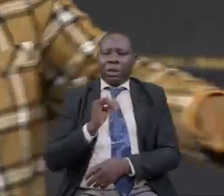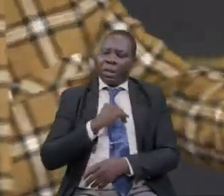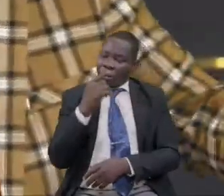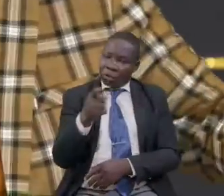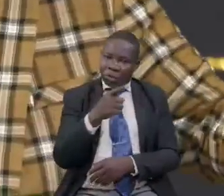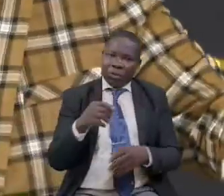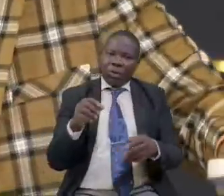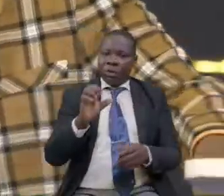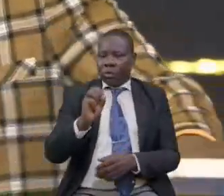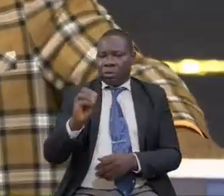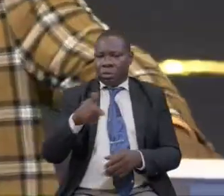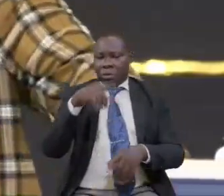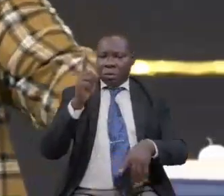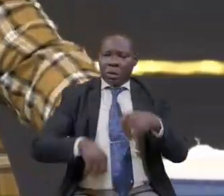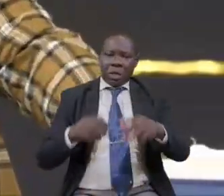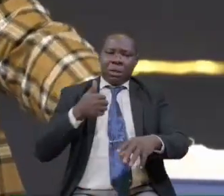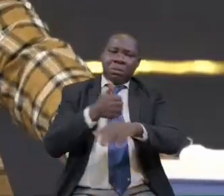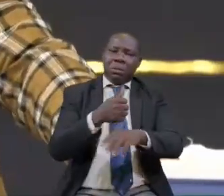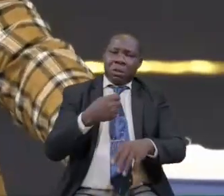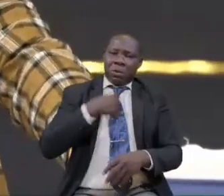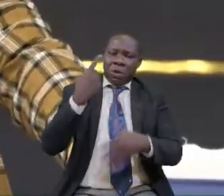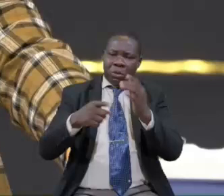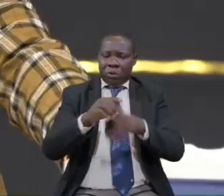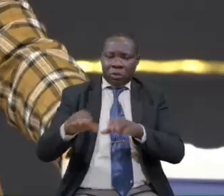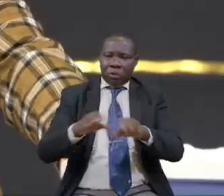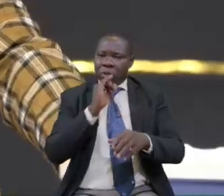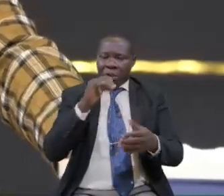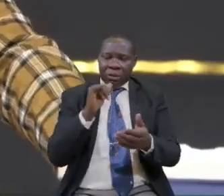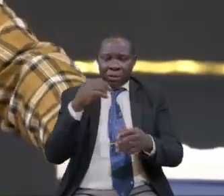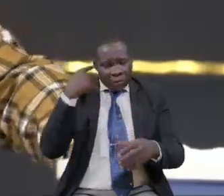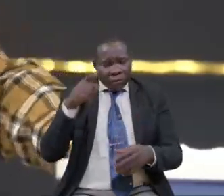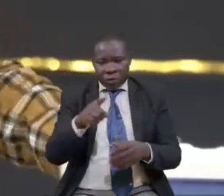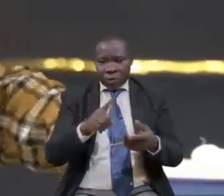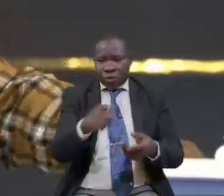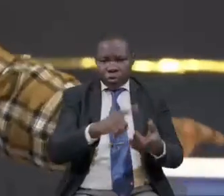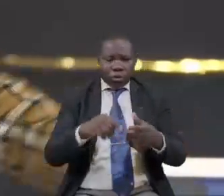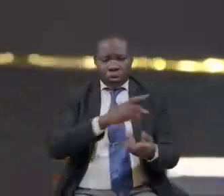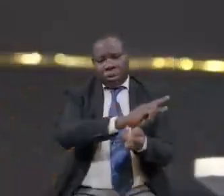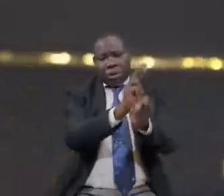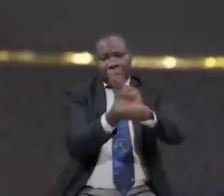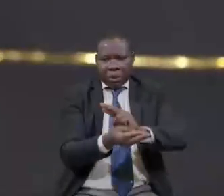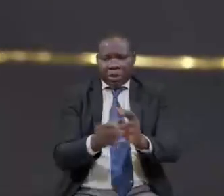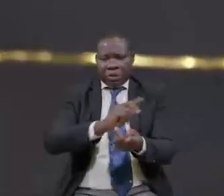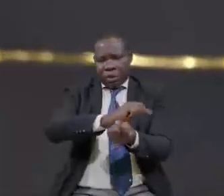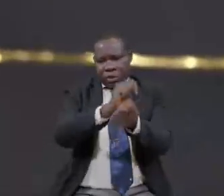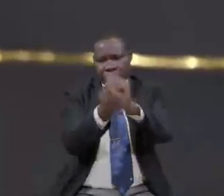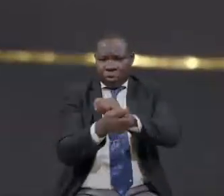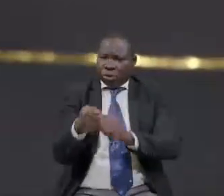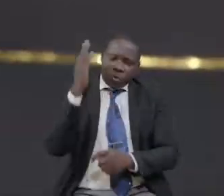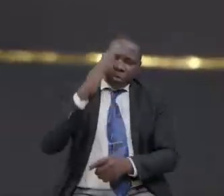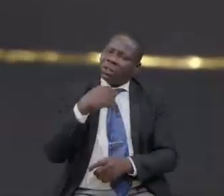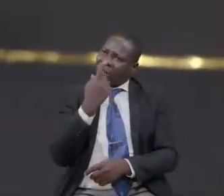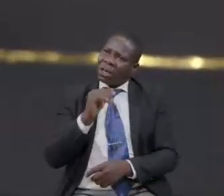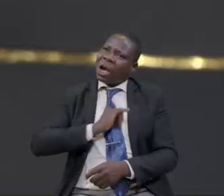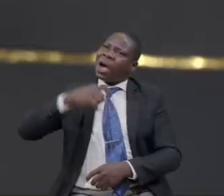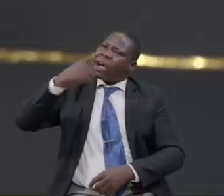What you do is so that you repent, you turn, you say, I must get to the